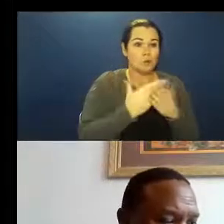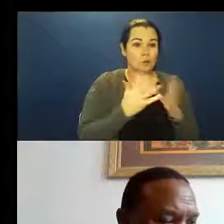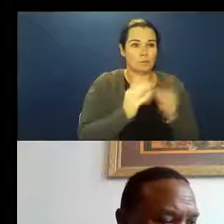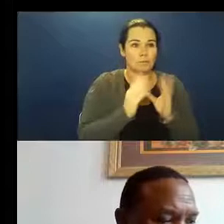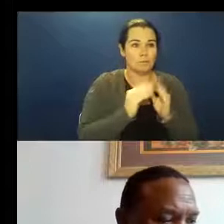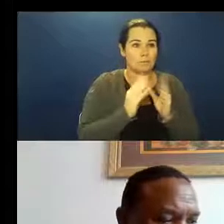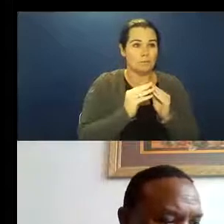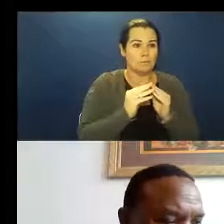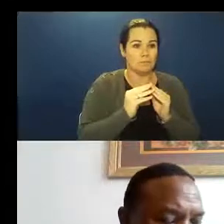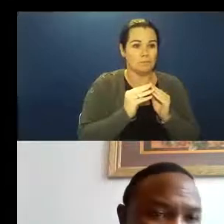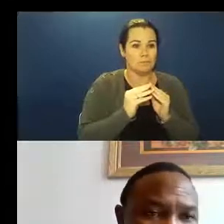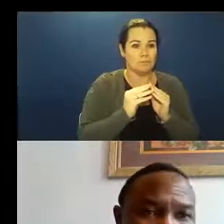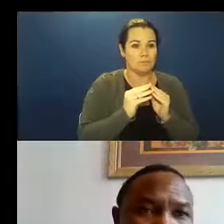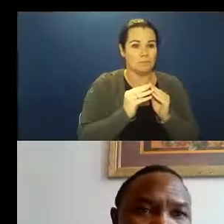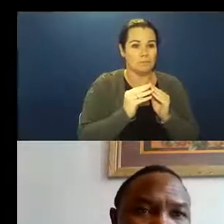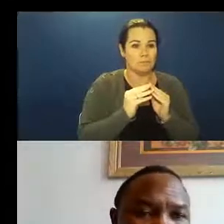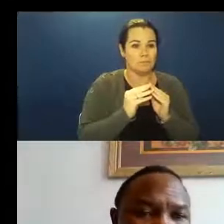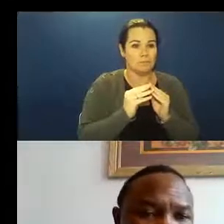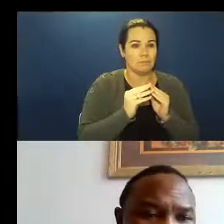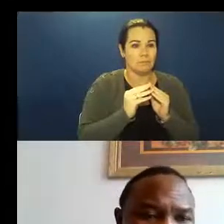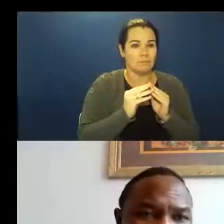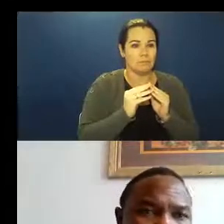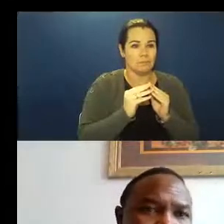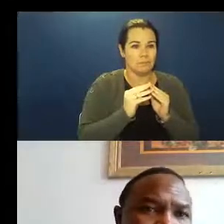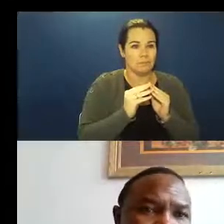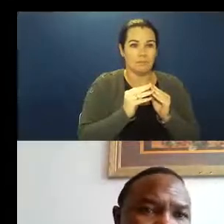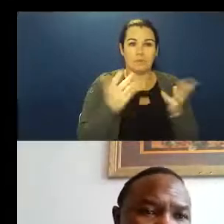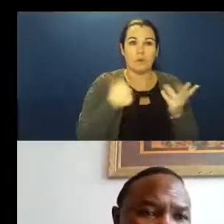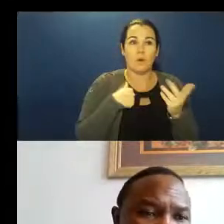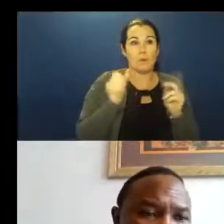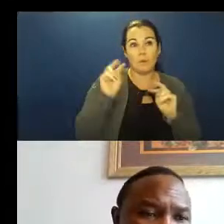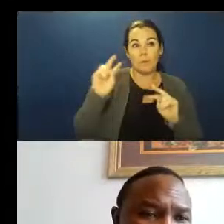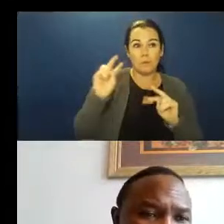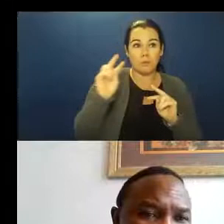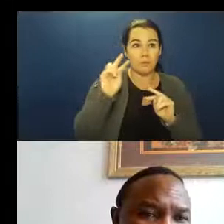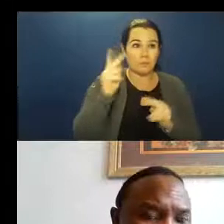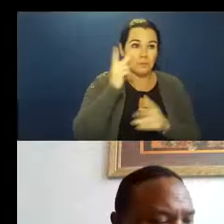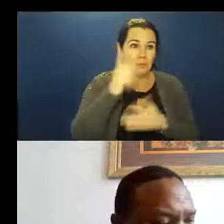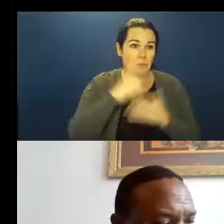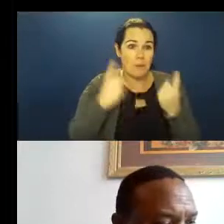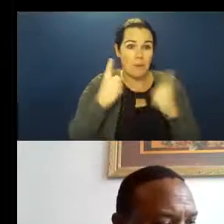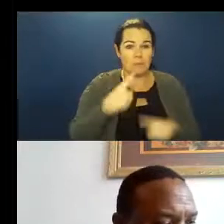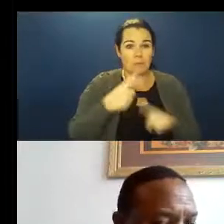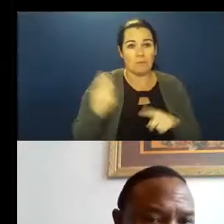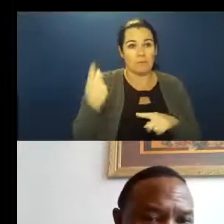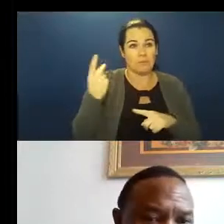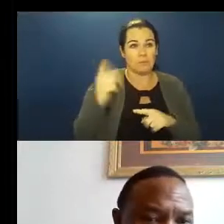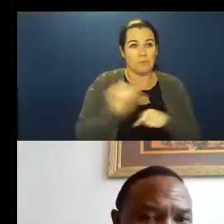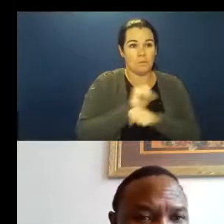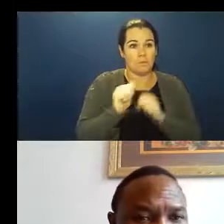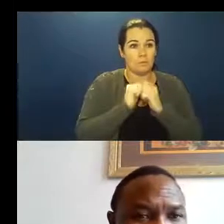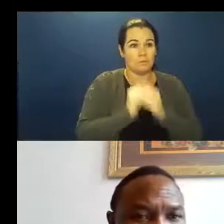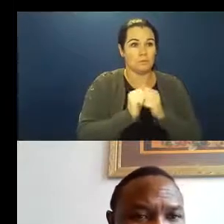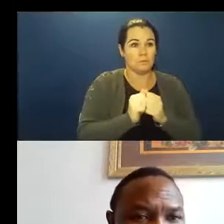to build on that and see what comes out of that particular collaboration.